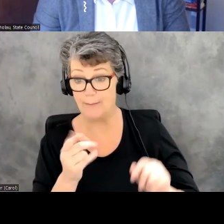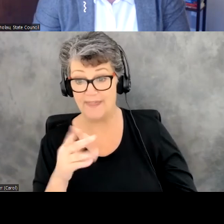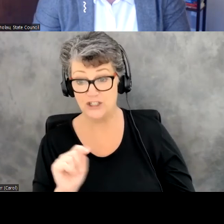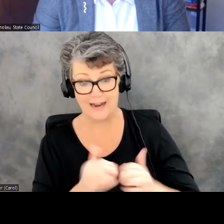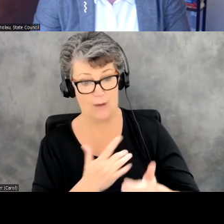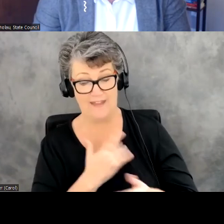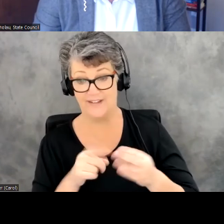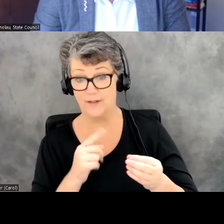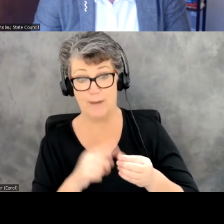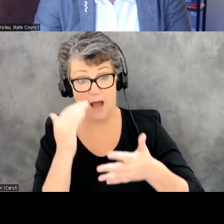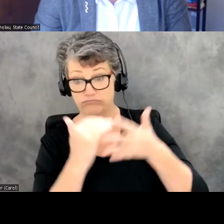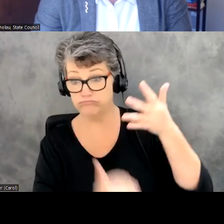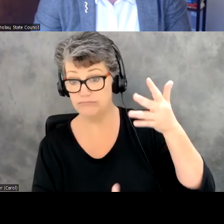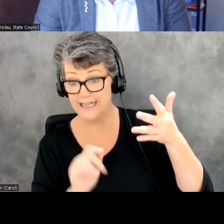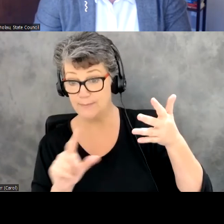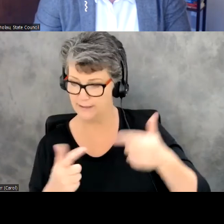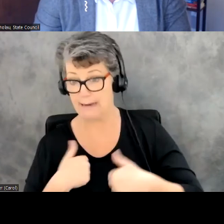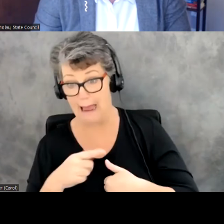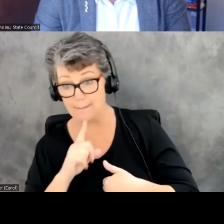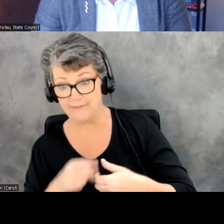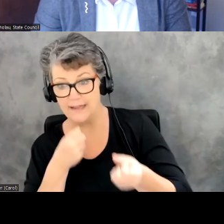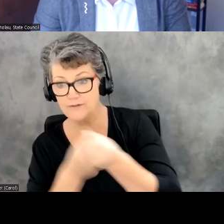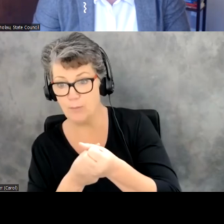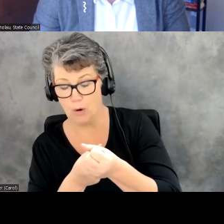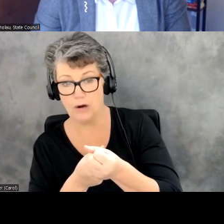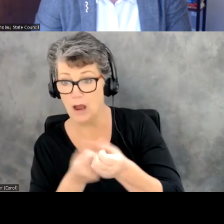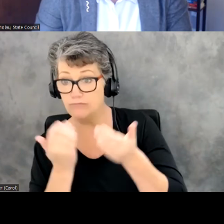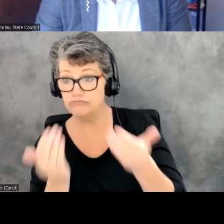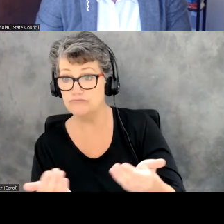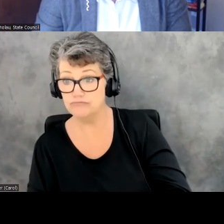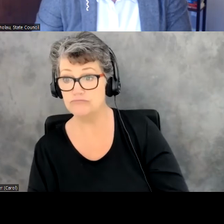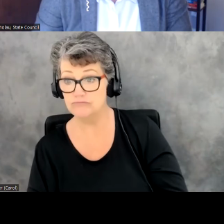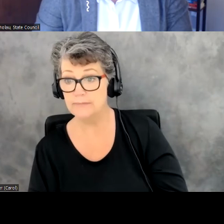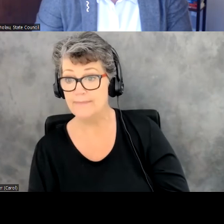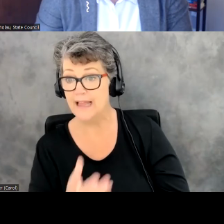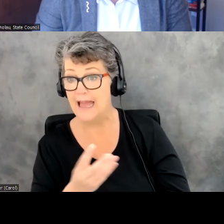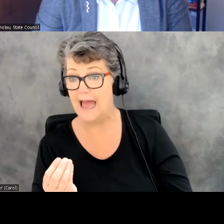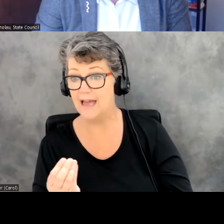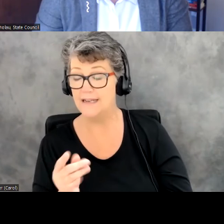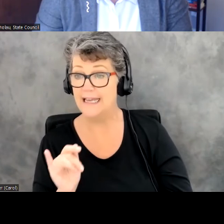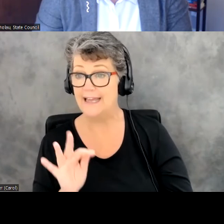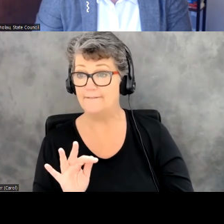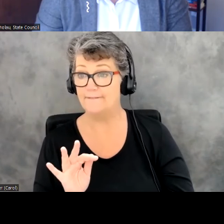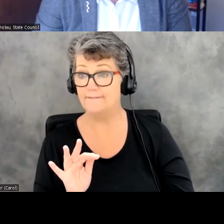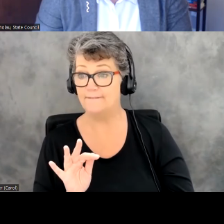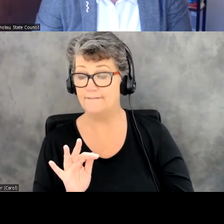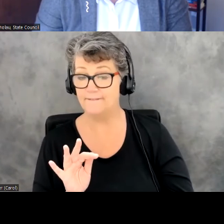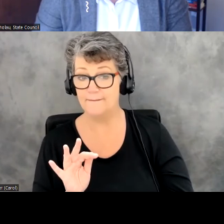feel about walking through these, but I'm definitely in support. And I think if we